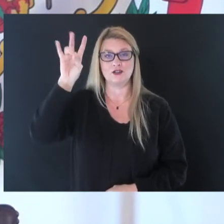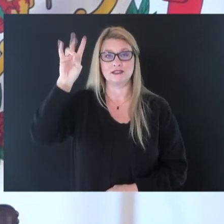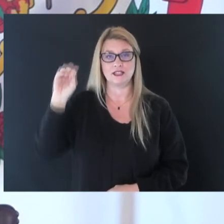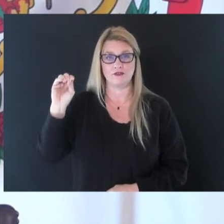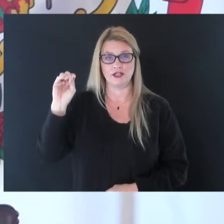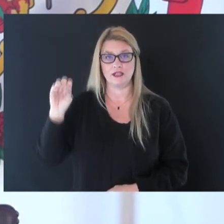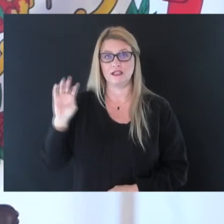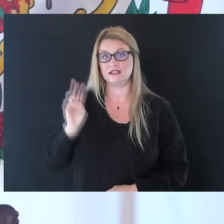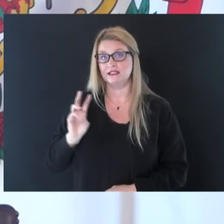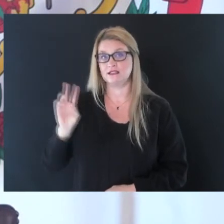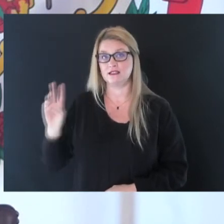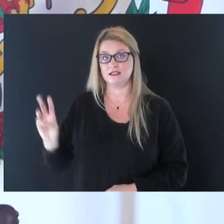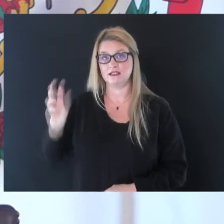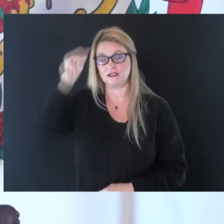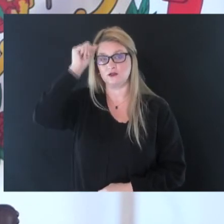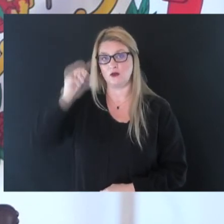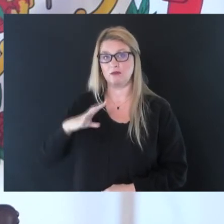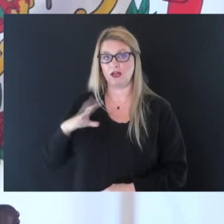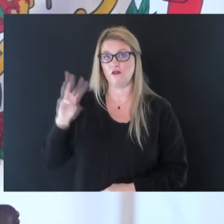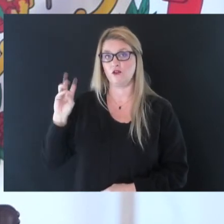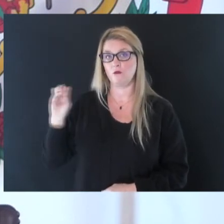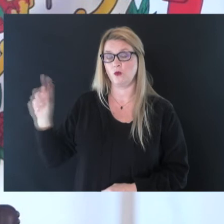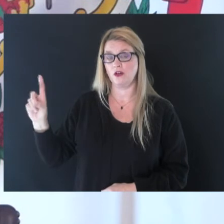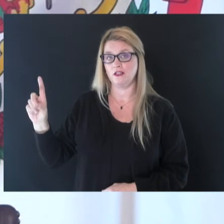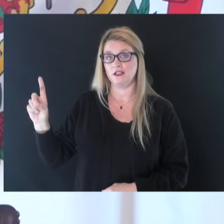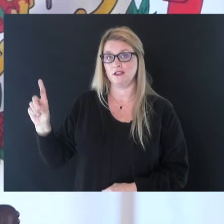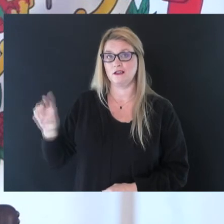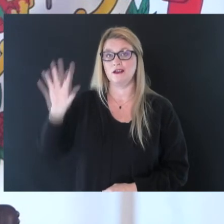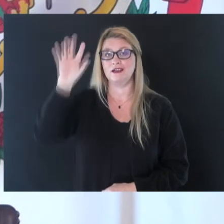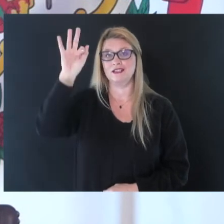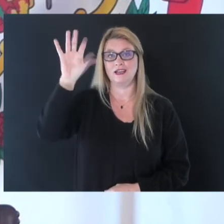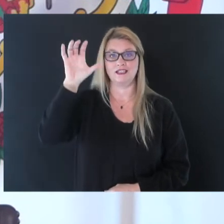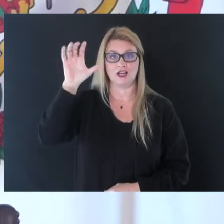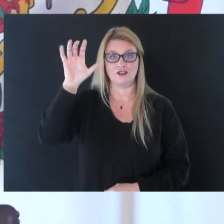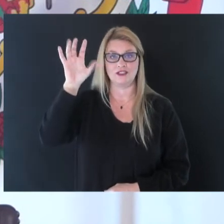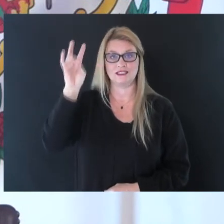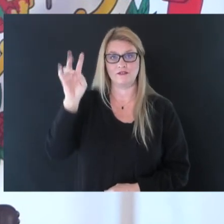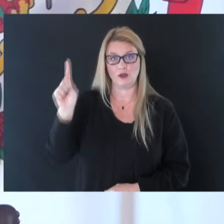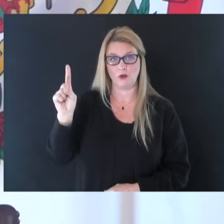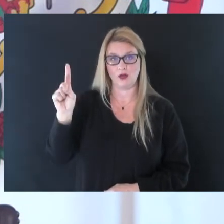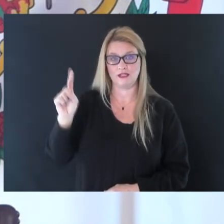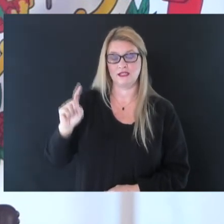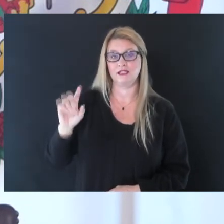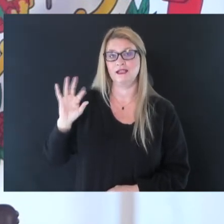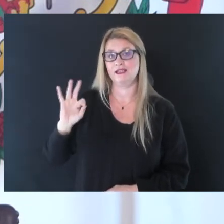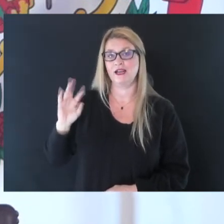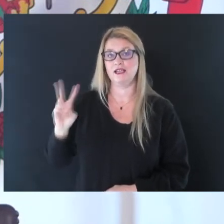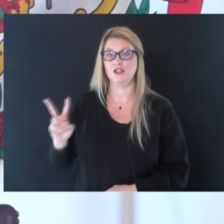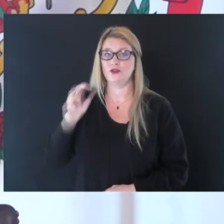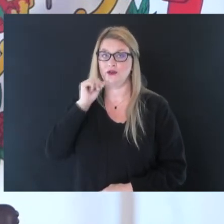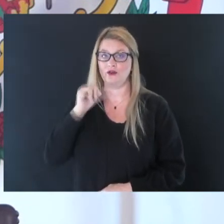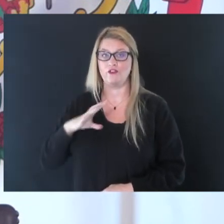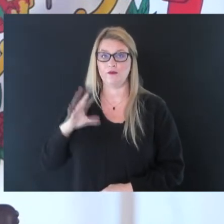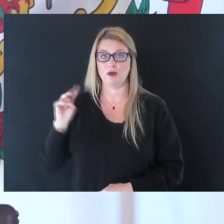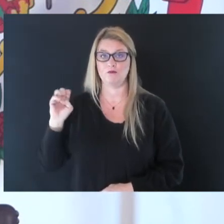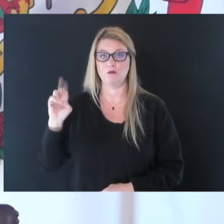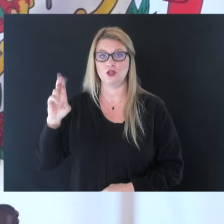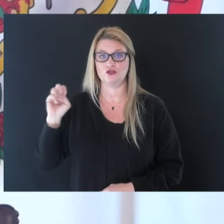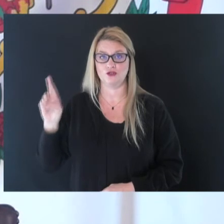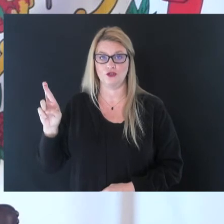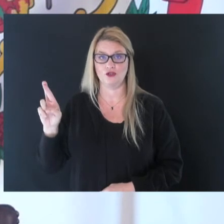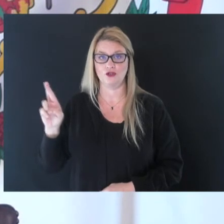is a 66-year-old male from Wood County. Our 1971st death is a 92-year-old female from Mercer